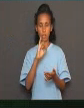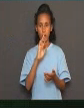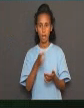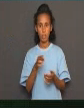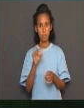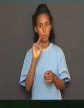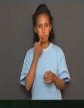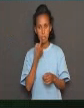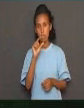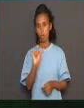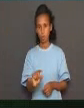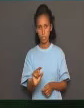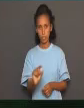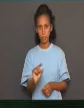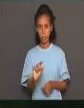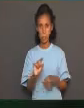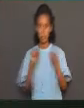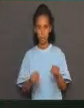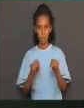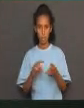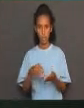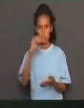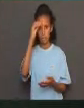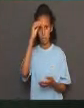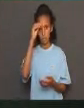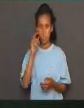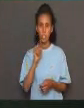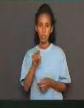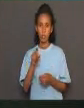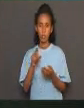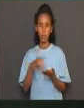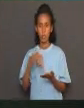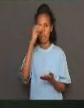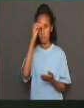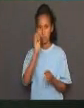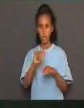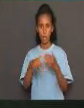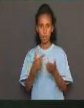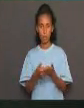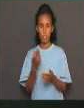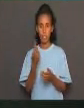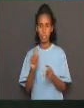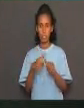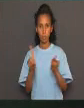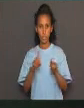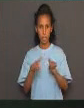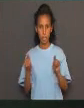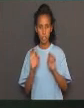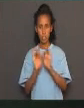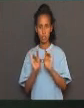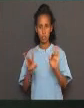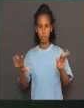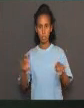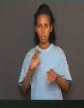densities that are even lower. In today's lesson, you learned about the